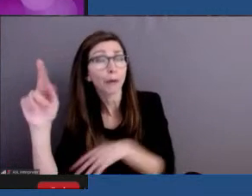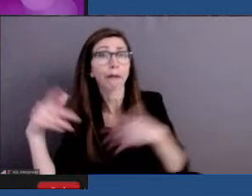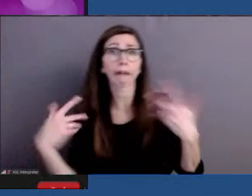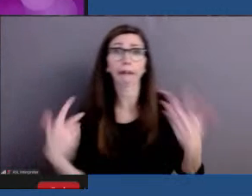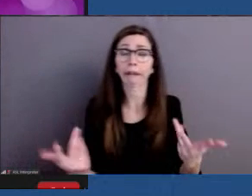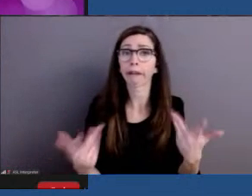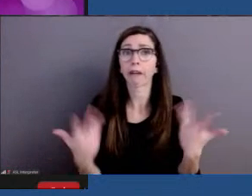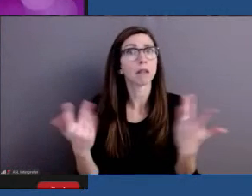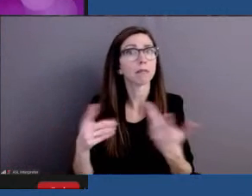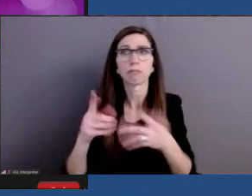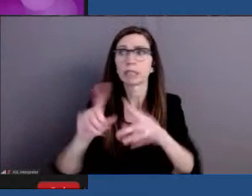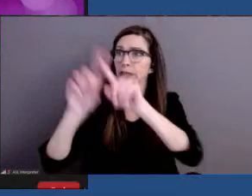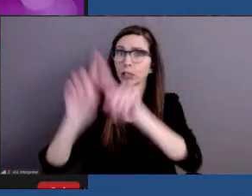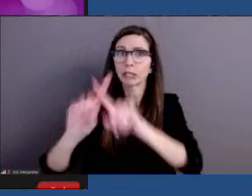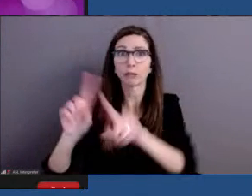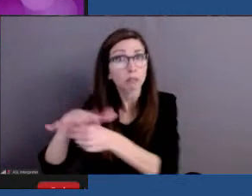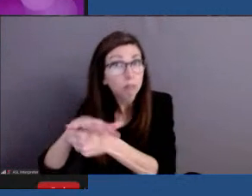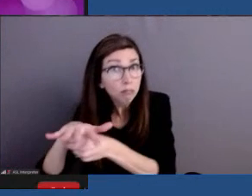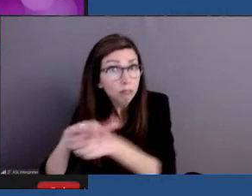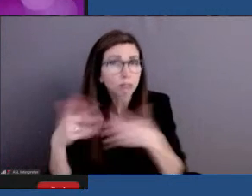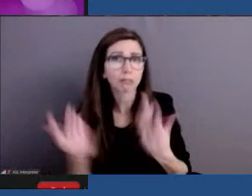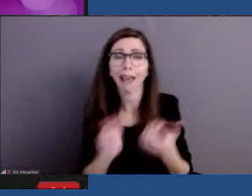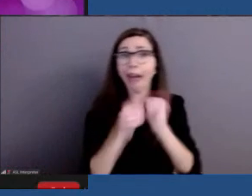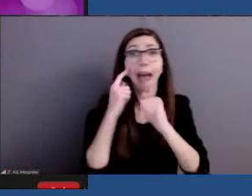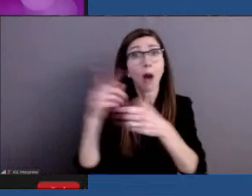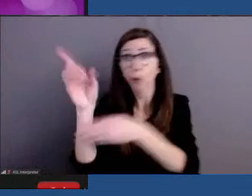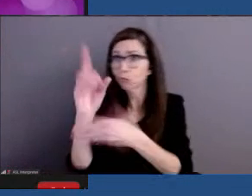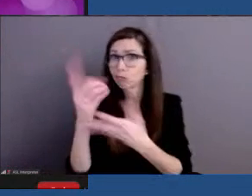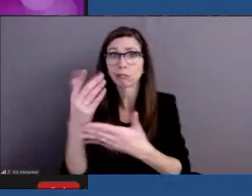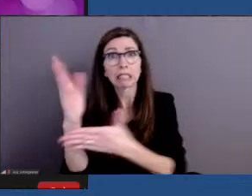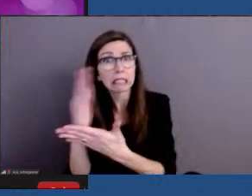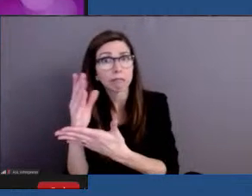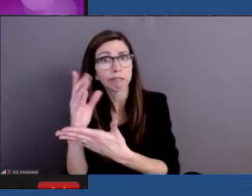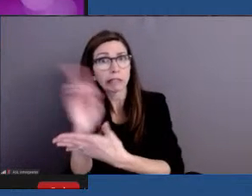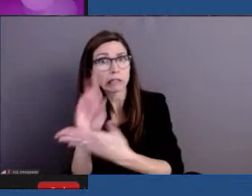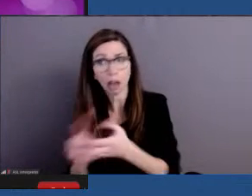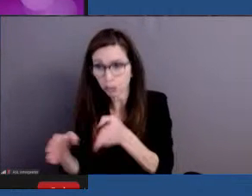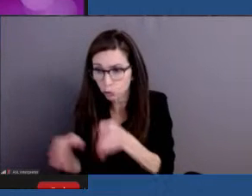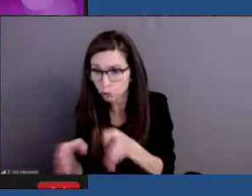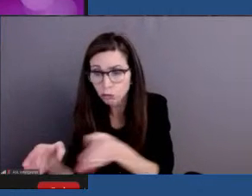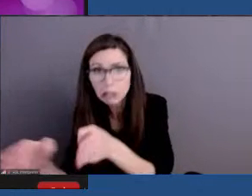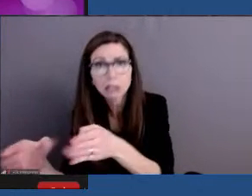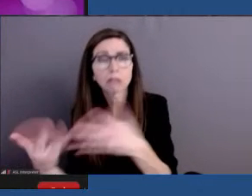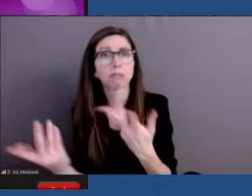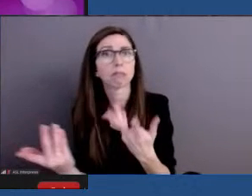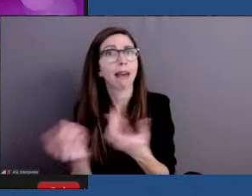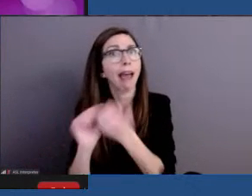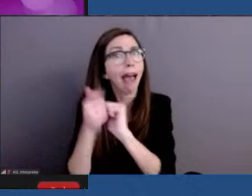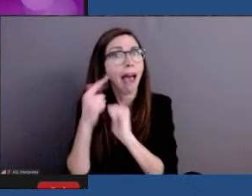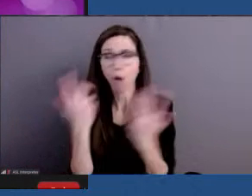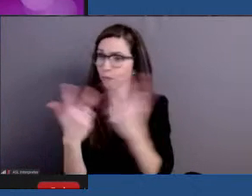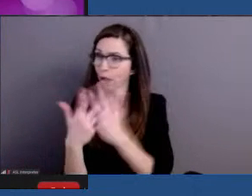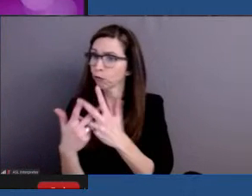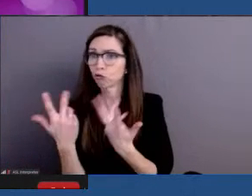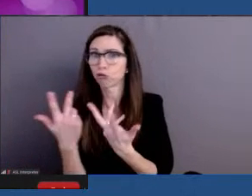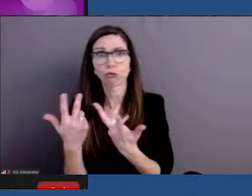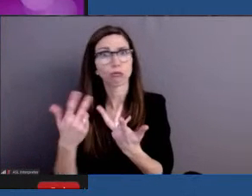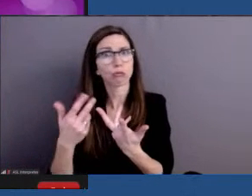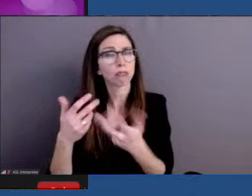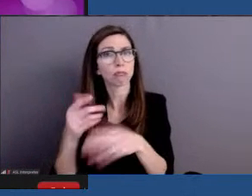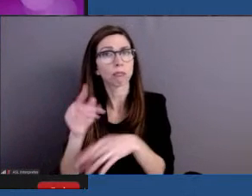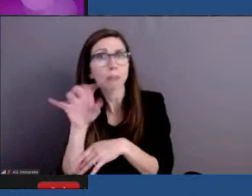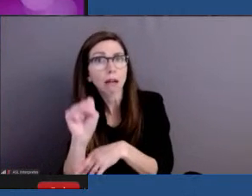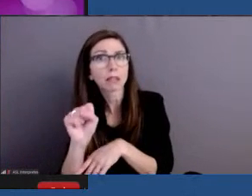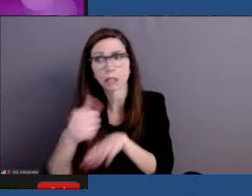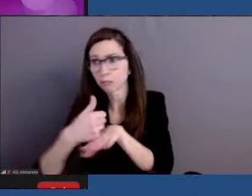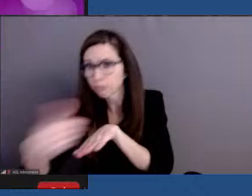specific ward, to design of public streets, accessible transportation, and beyond. I'd like to share with you a few examples